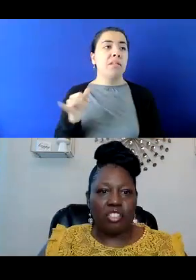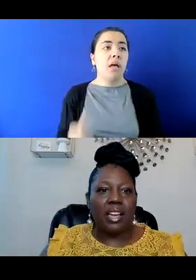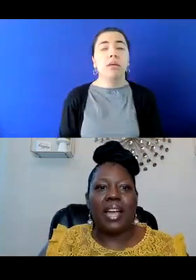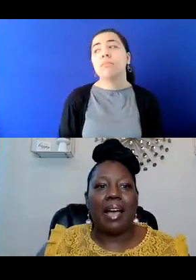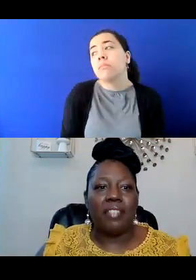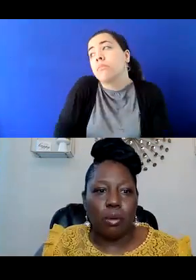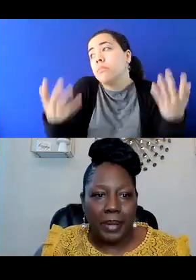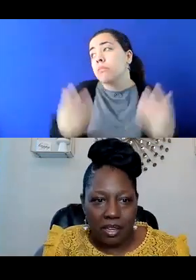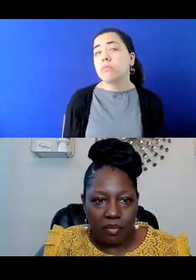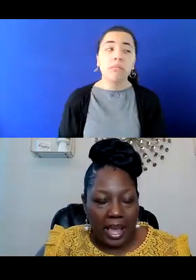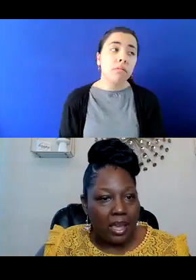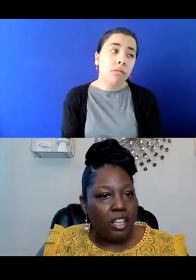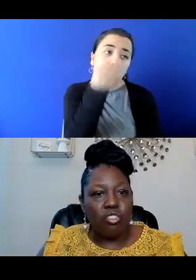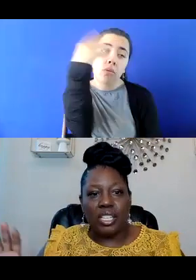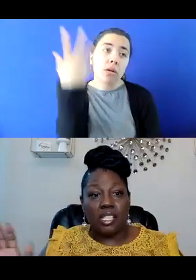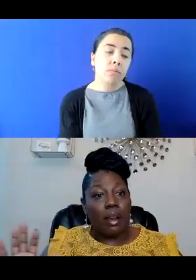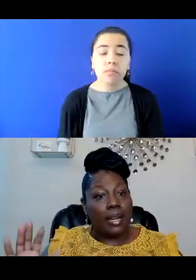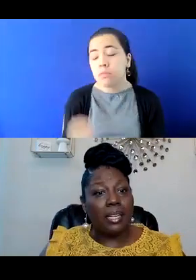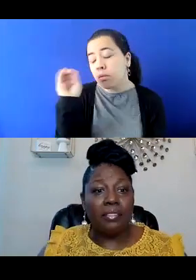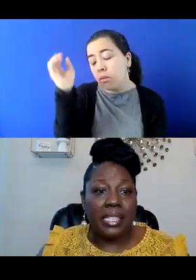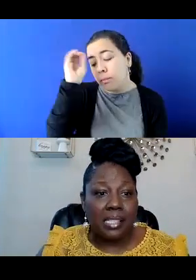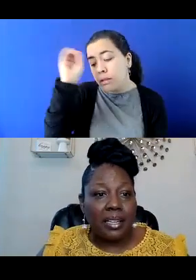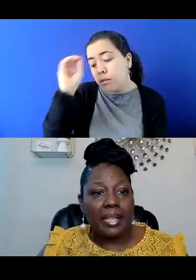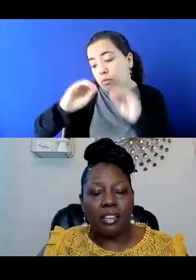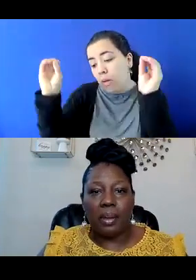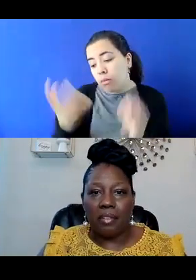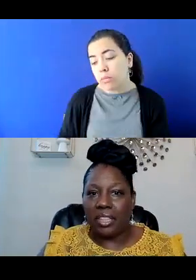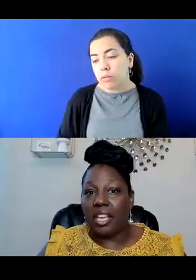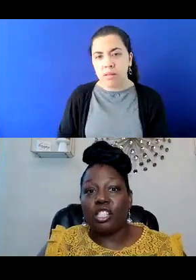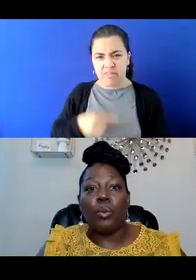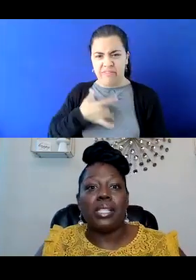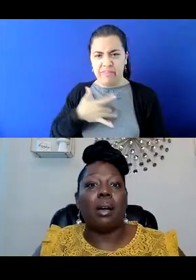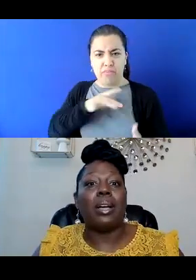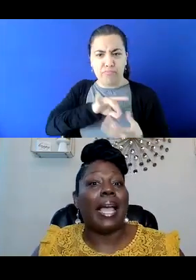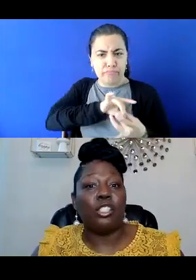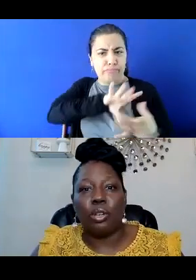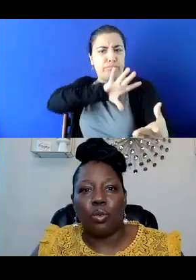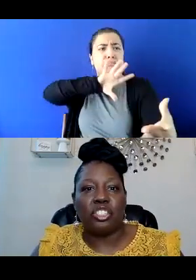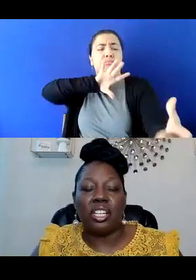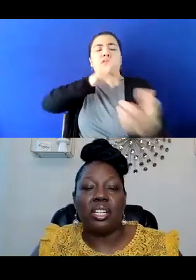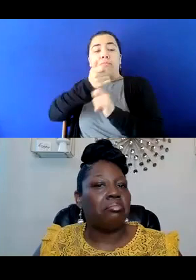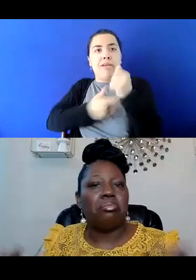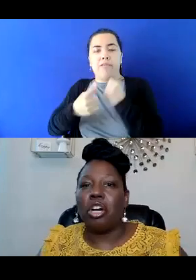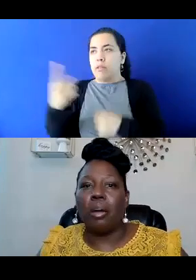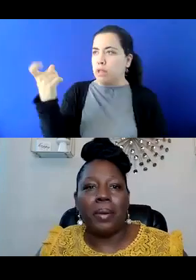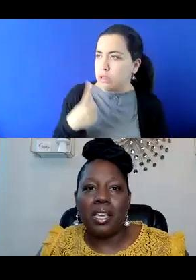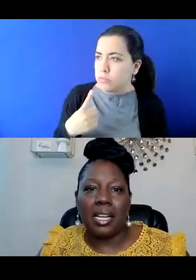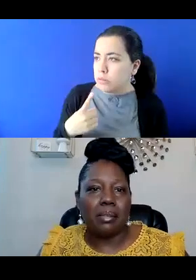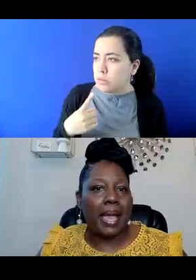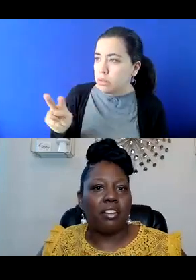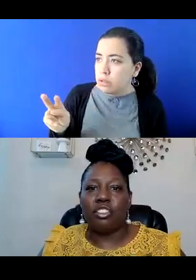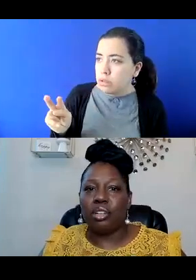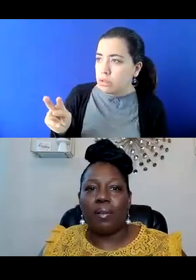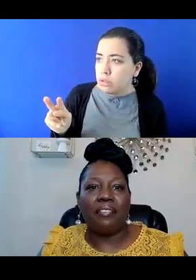care? You never have an opinion, right? You just are kind of disconnected from everything. So when someone asks you a question, your opinion